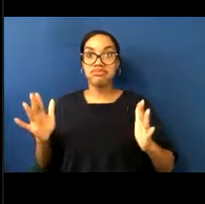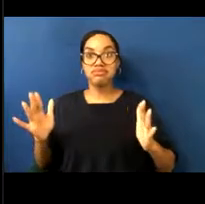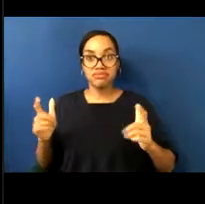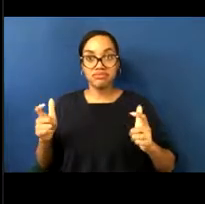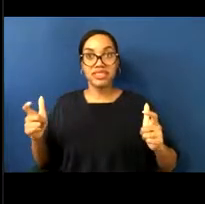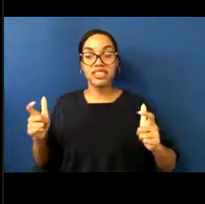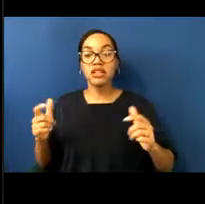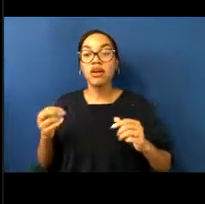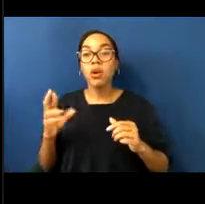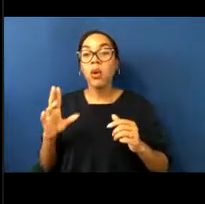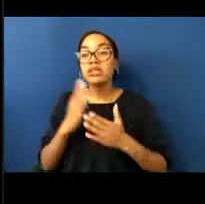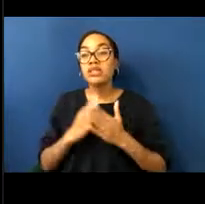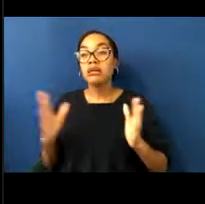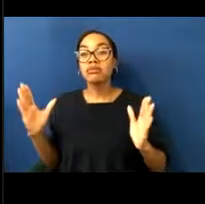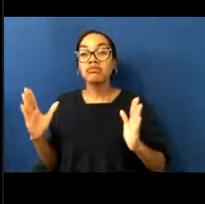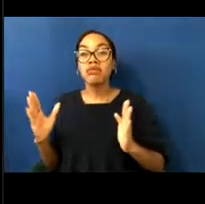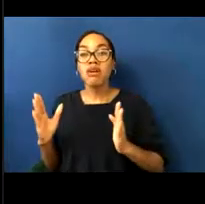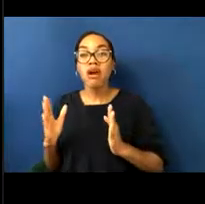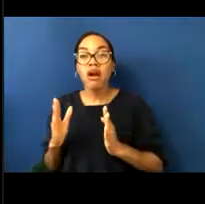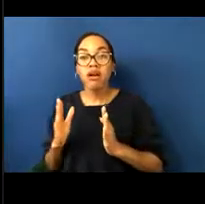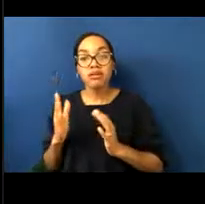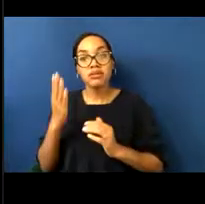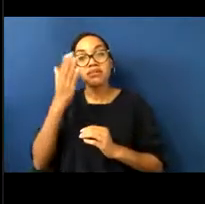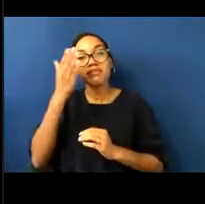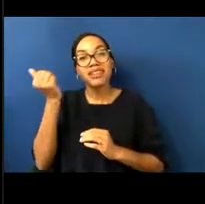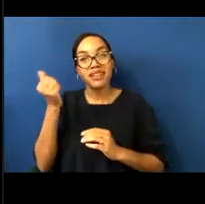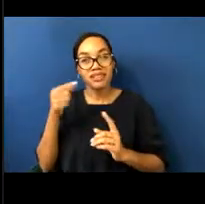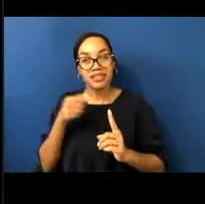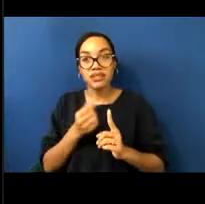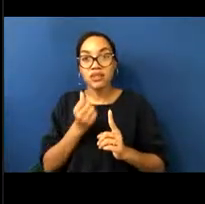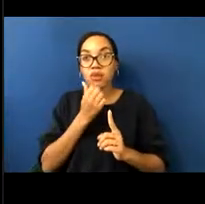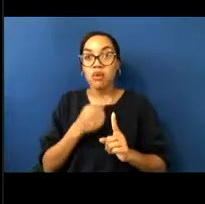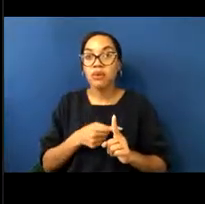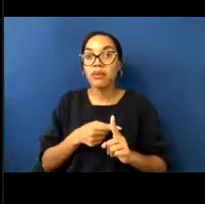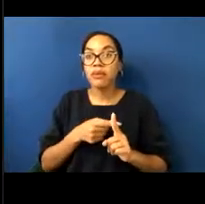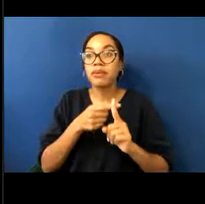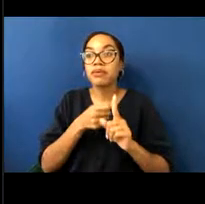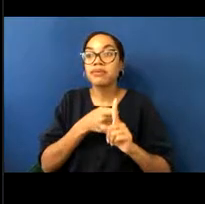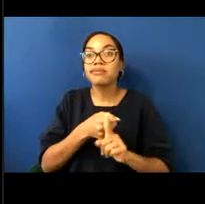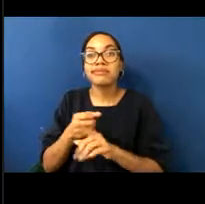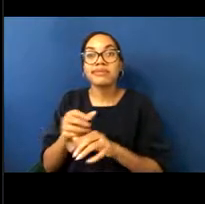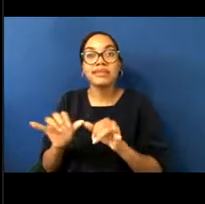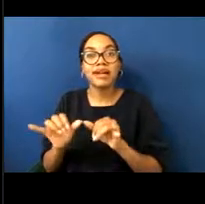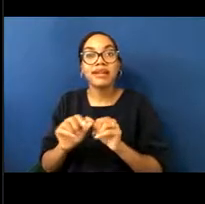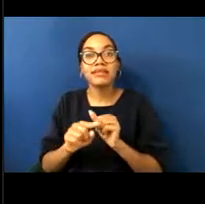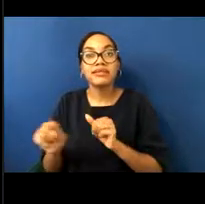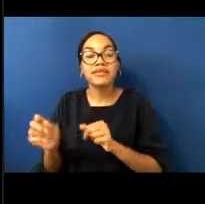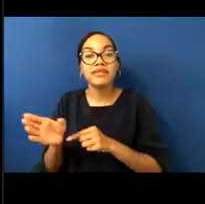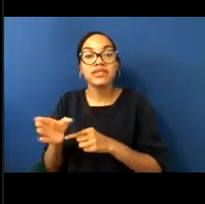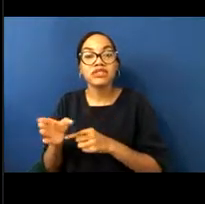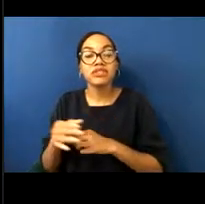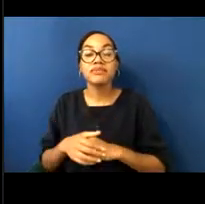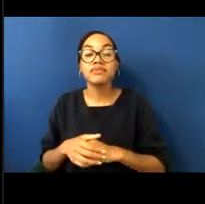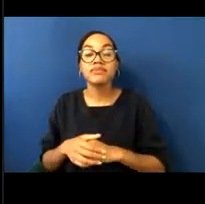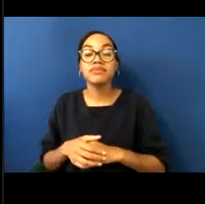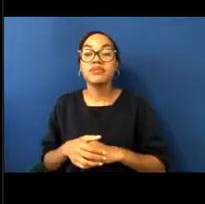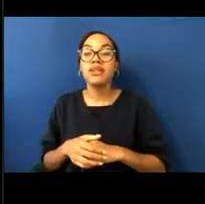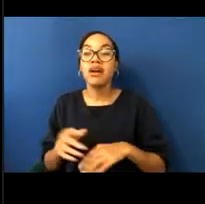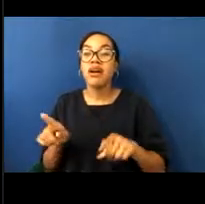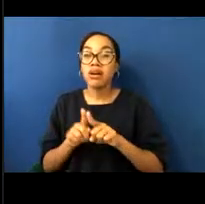So that those impacts of climate change combined with other human activities such as pollution, overfishing,